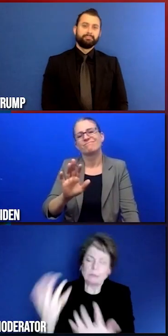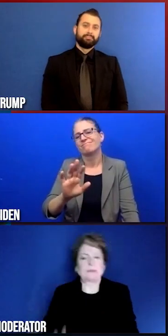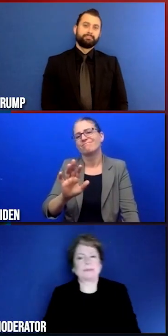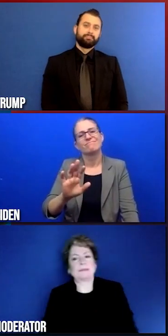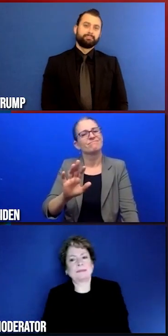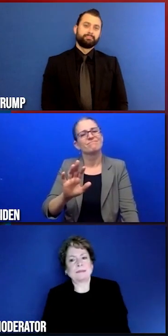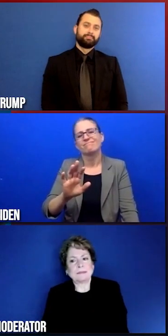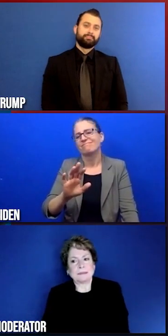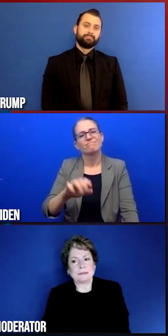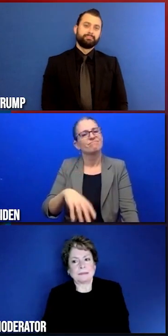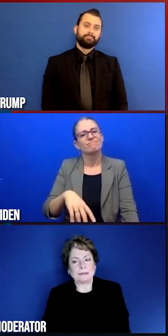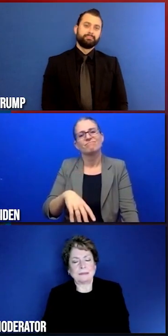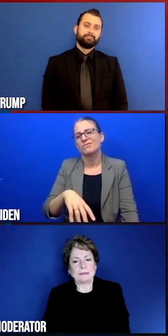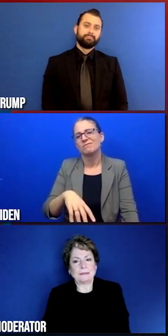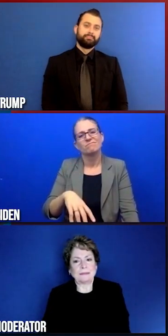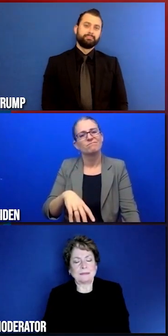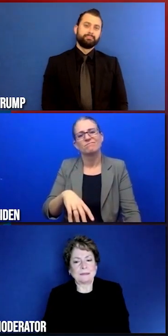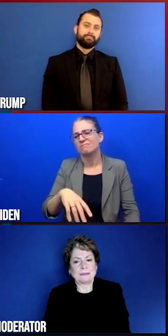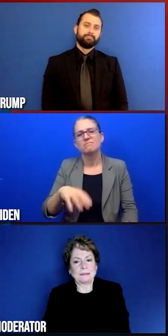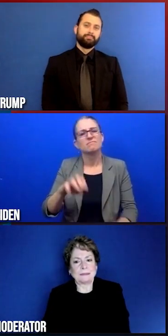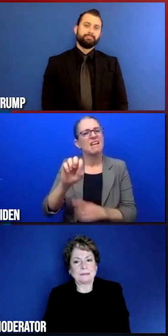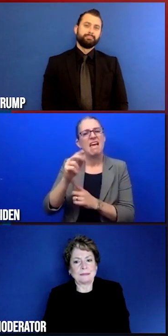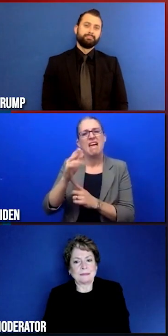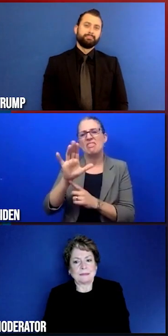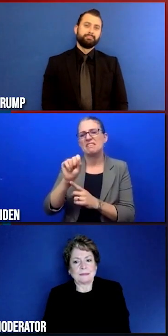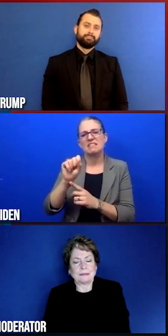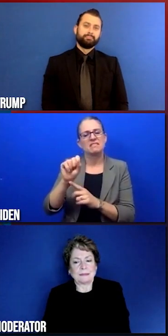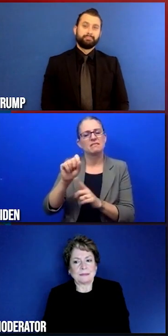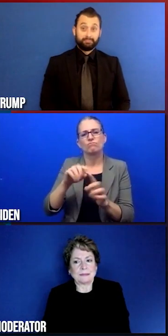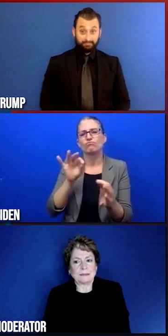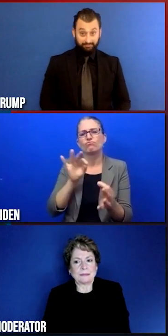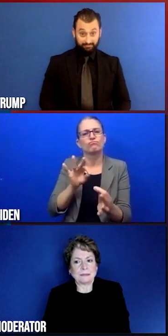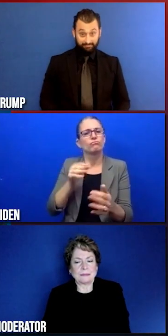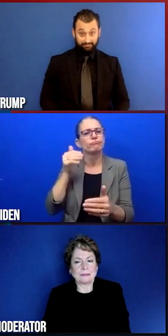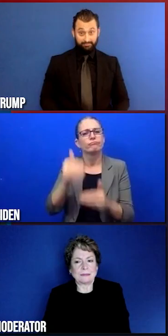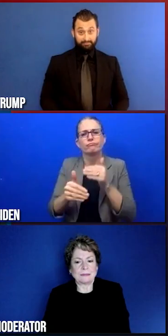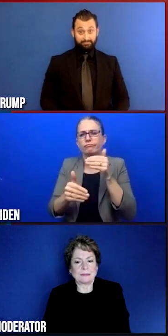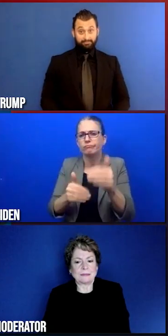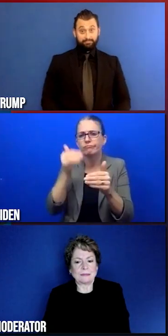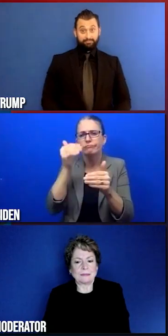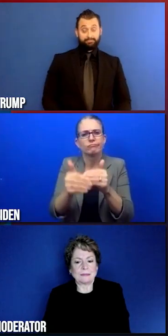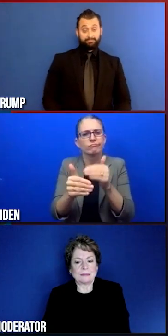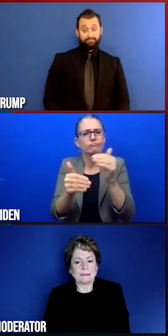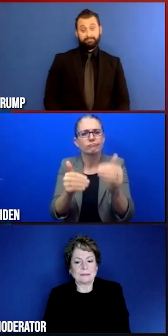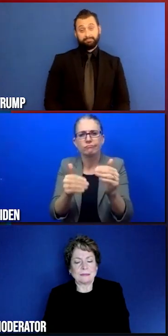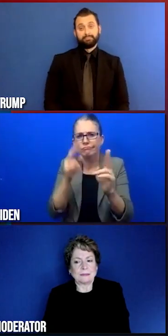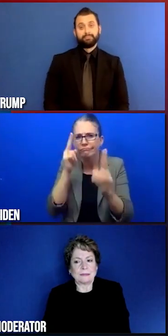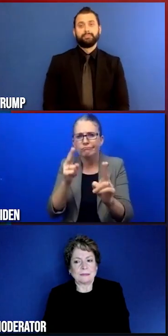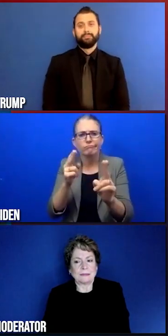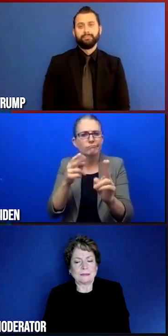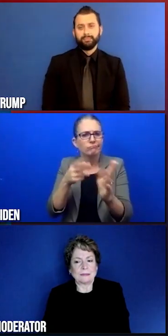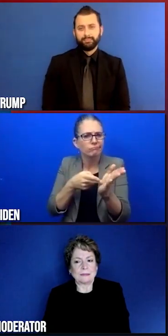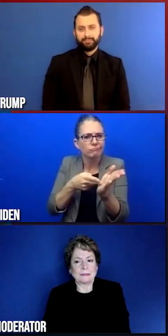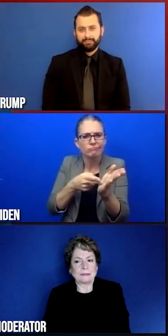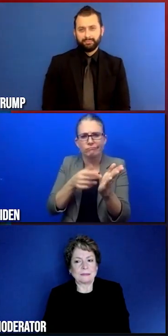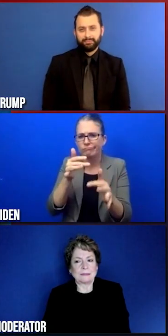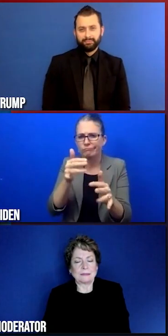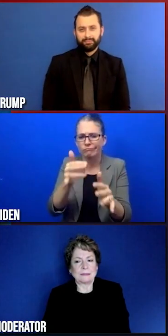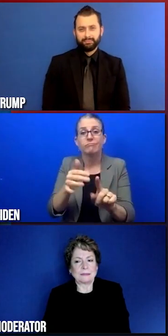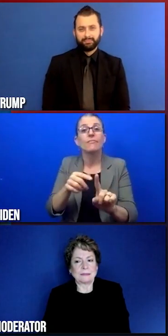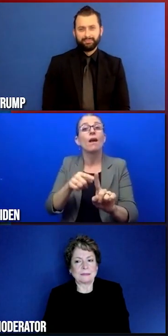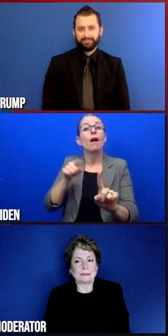the board, I later learned of a Burisma, a company, that somehow I had done something wrong. Yet every